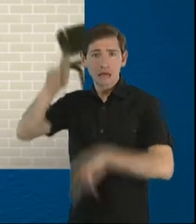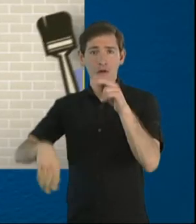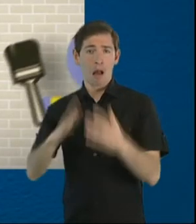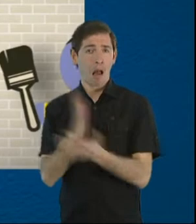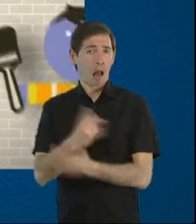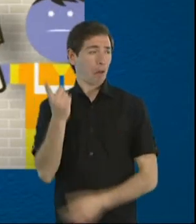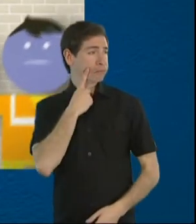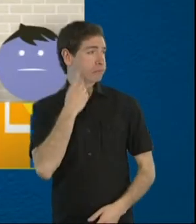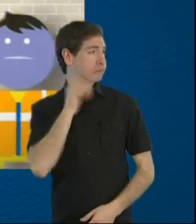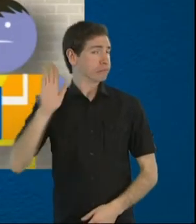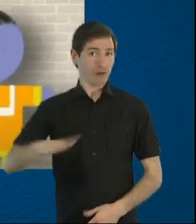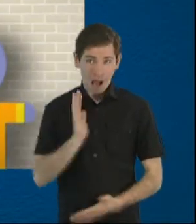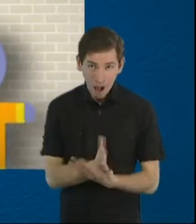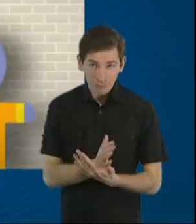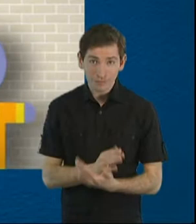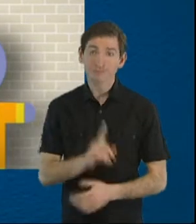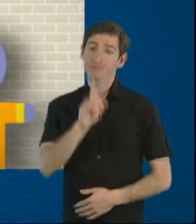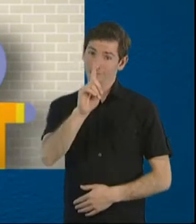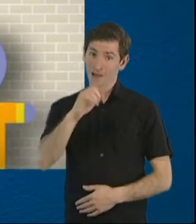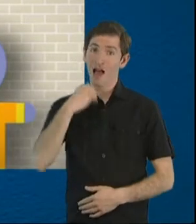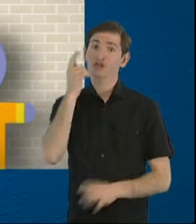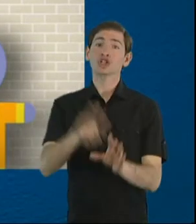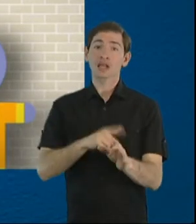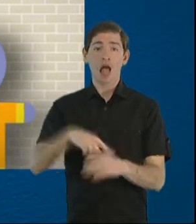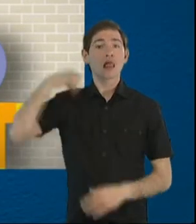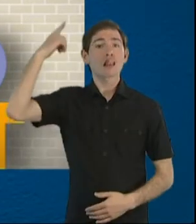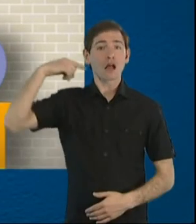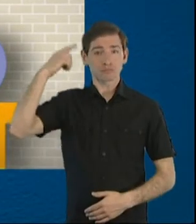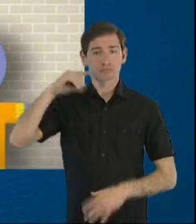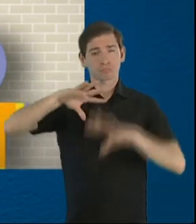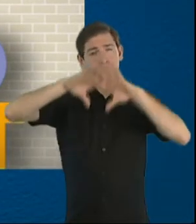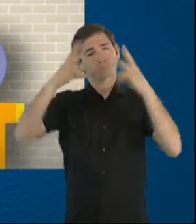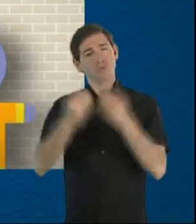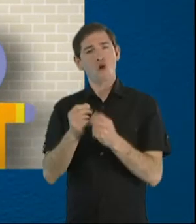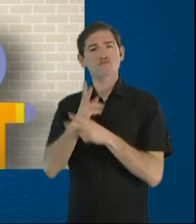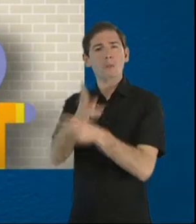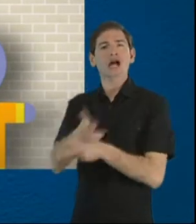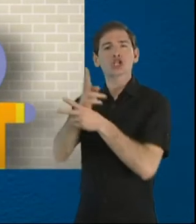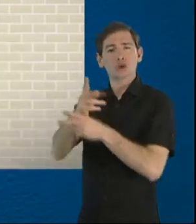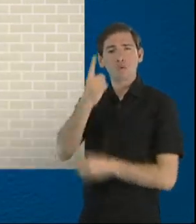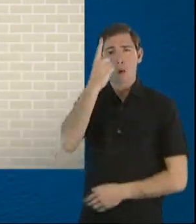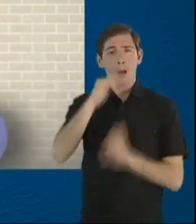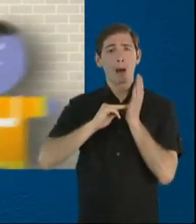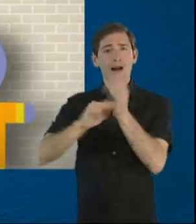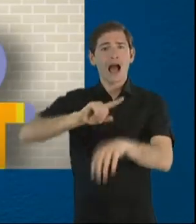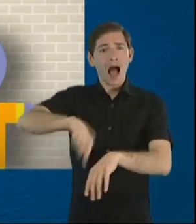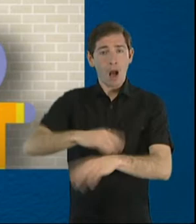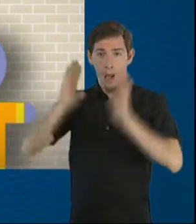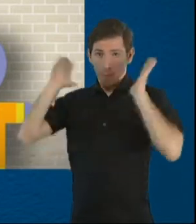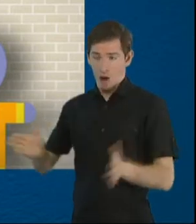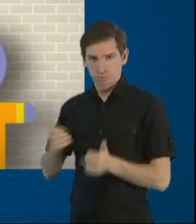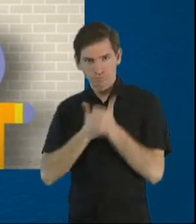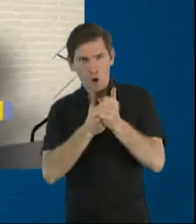Right. Each year, London Probation supervises 1 million hours of compulsory unpaid work in the community, doing jobs like removing graffiti.